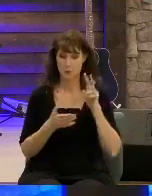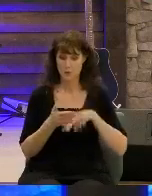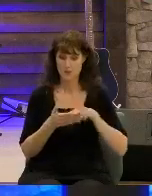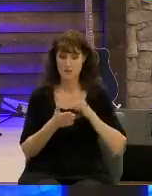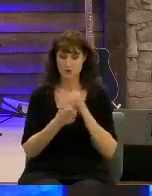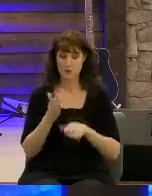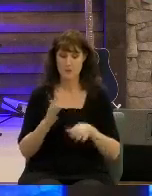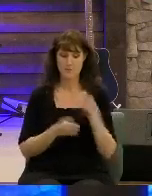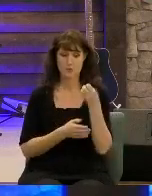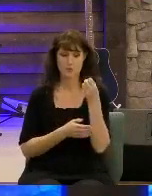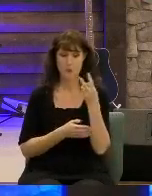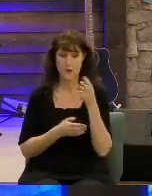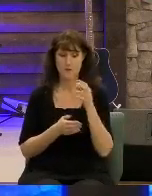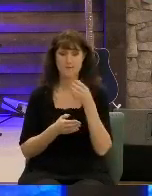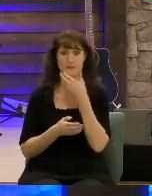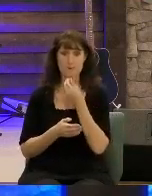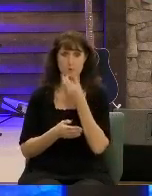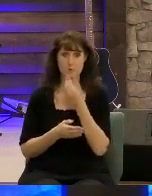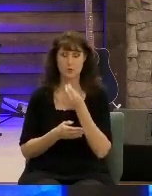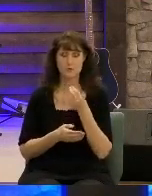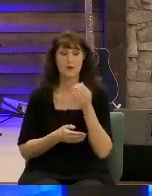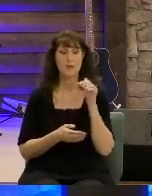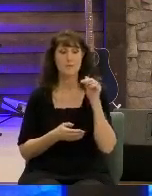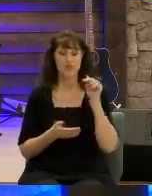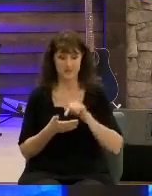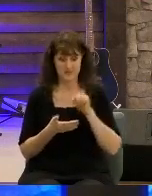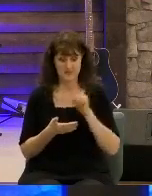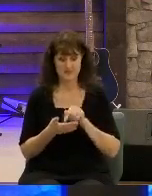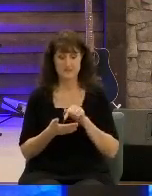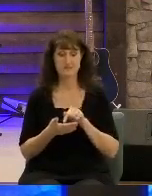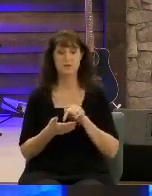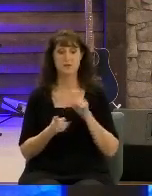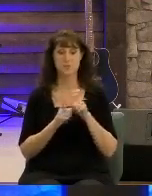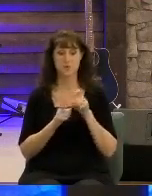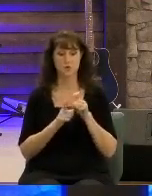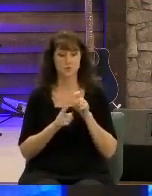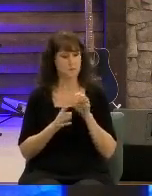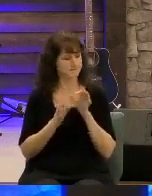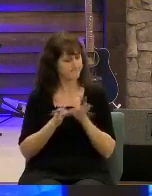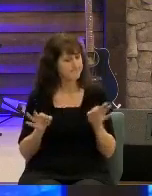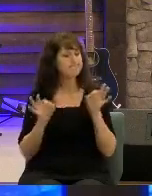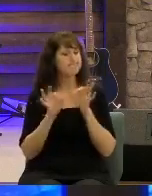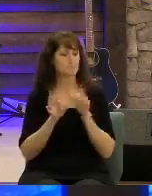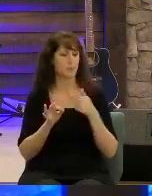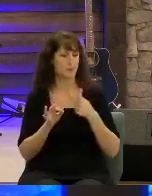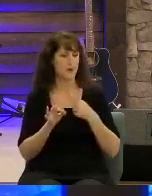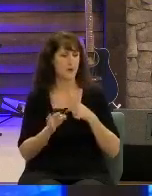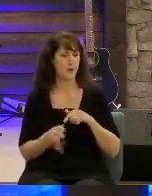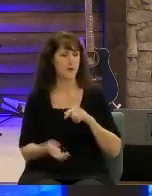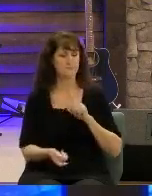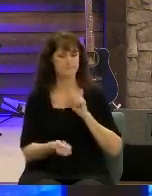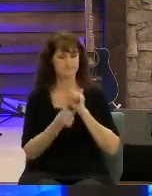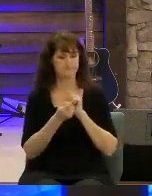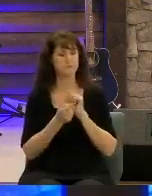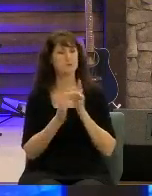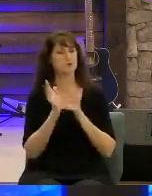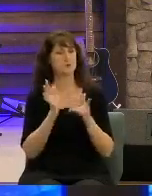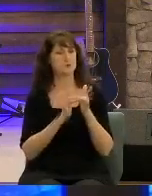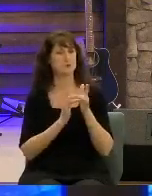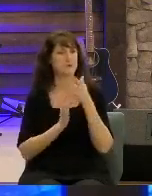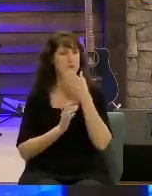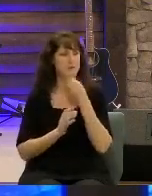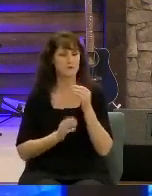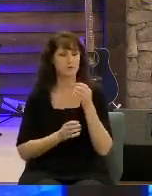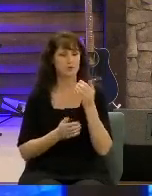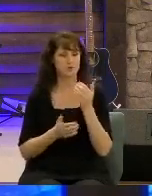was this word was instrumental in my life change when I encountered the cross. Hebrews 12.